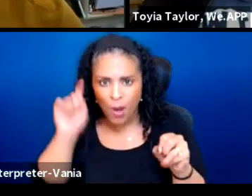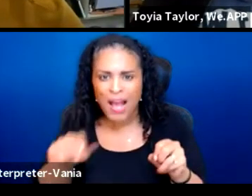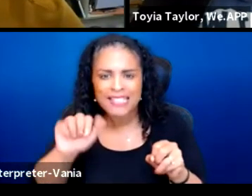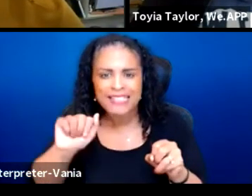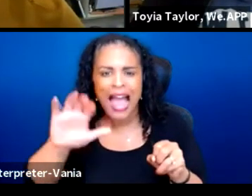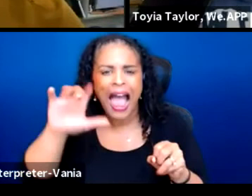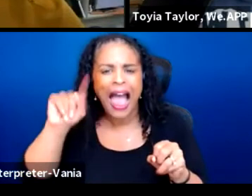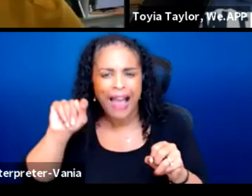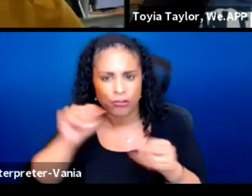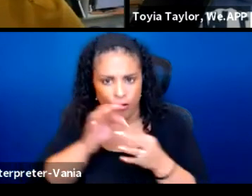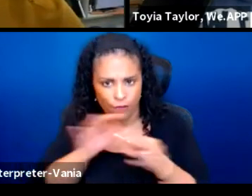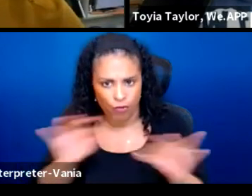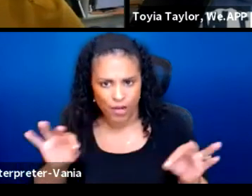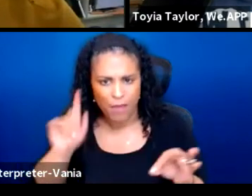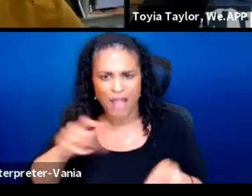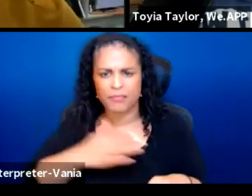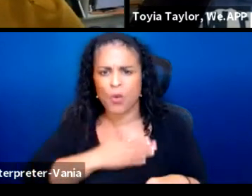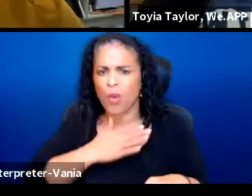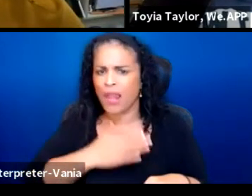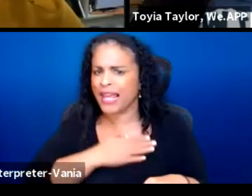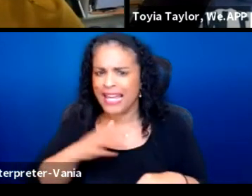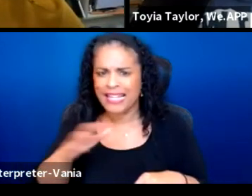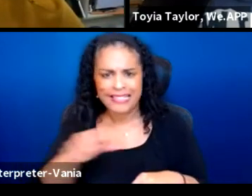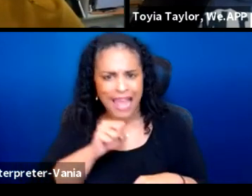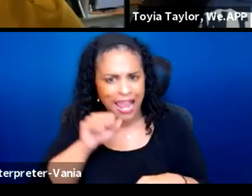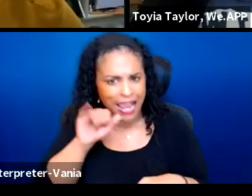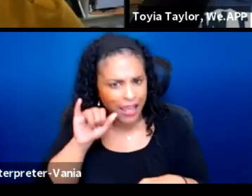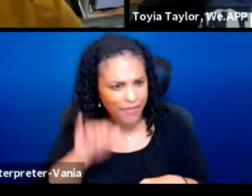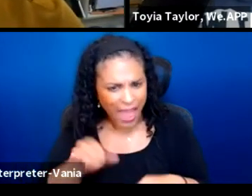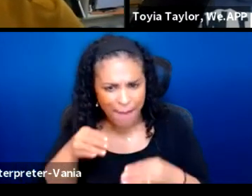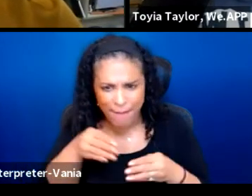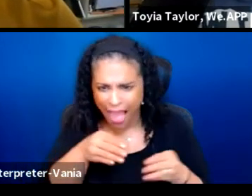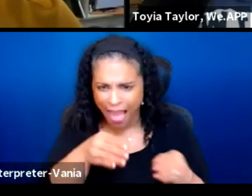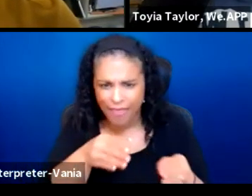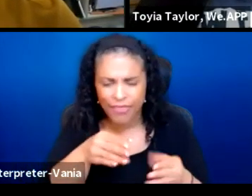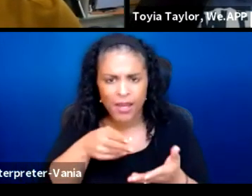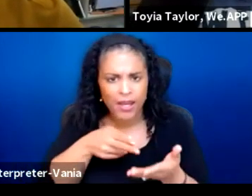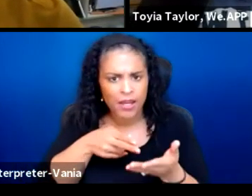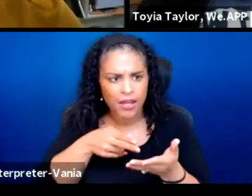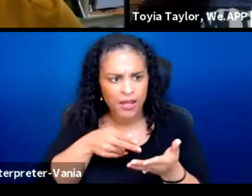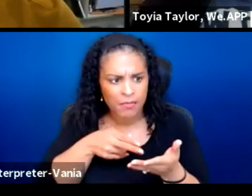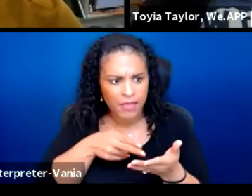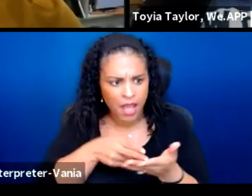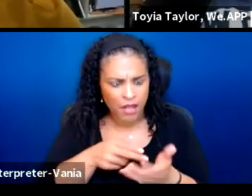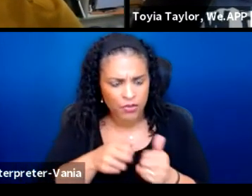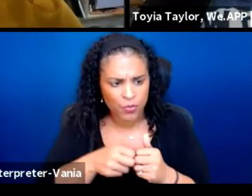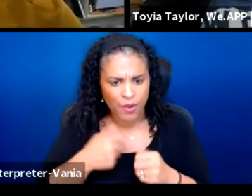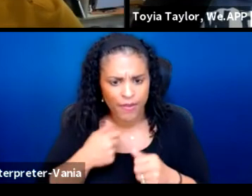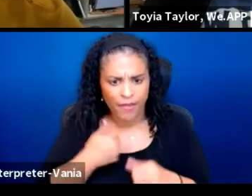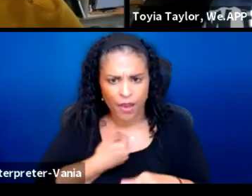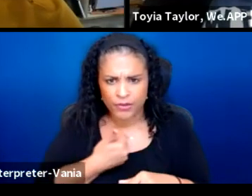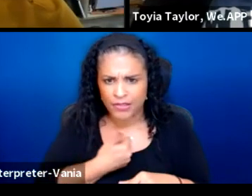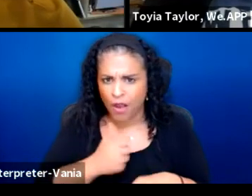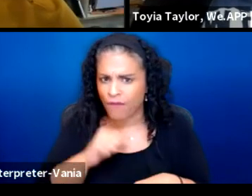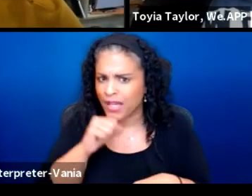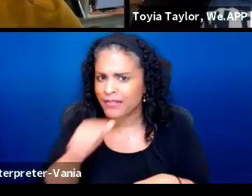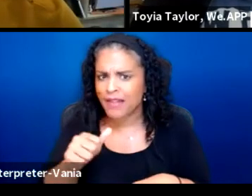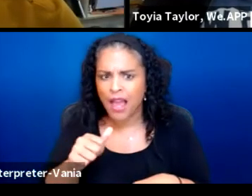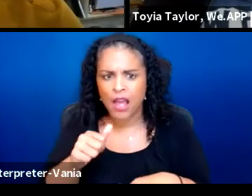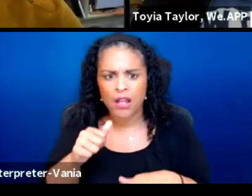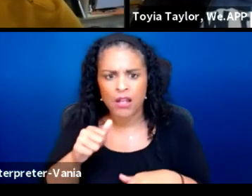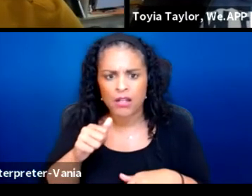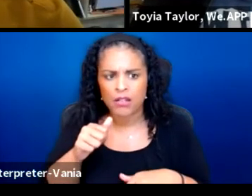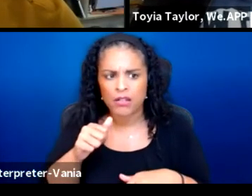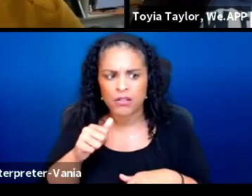We have to be willing to just take that chance of being ourselves. And not trying to be a